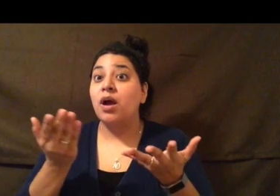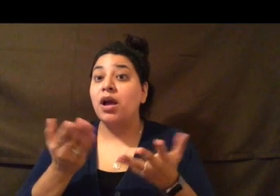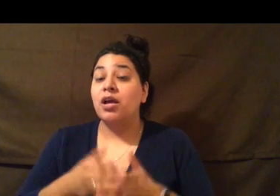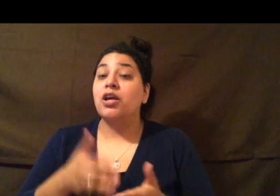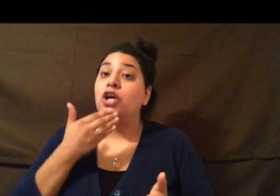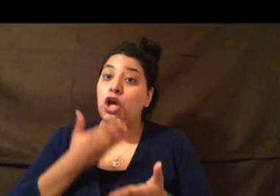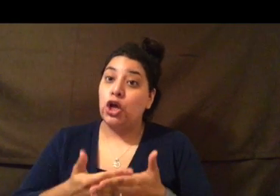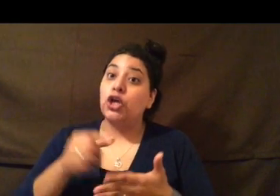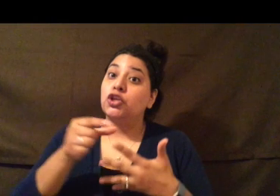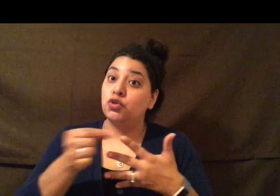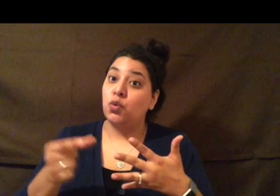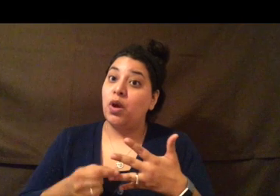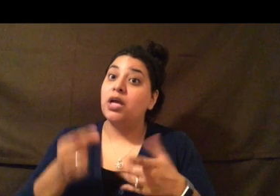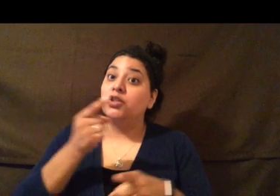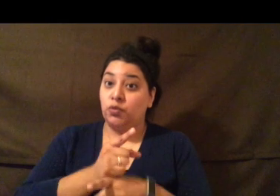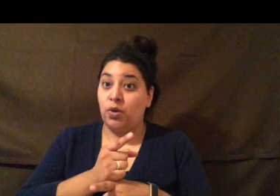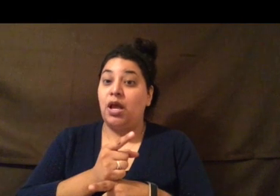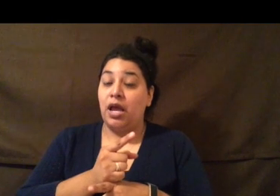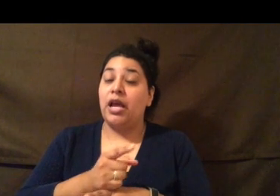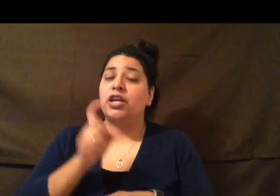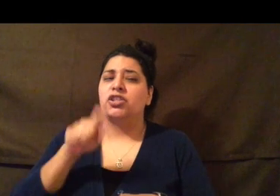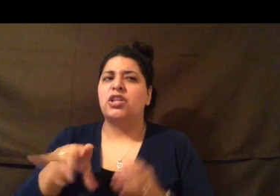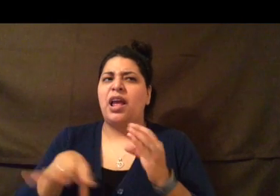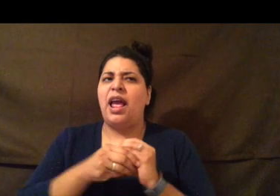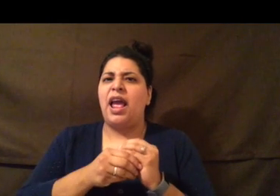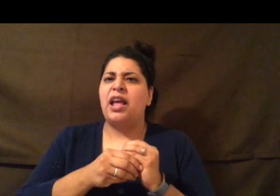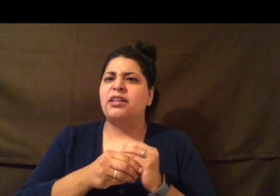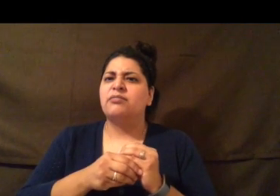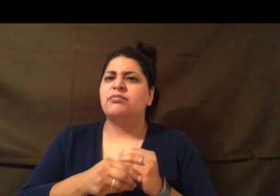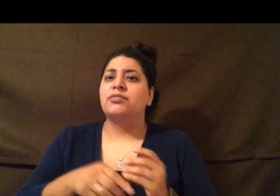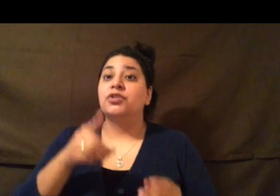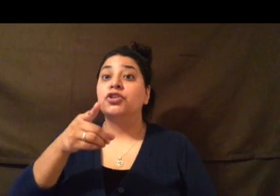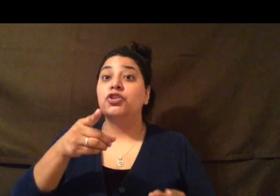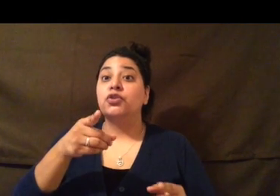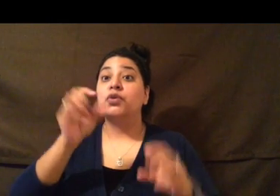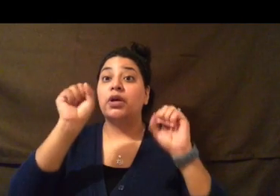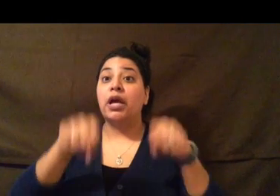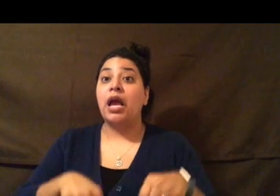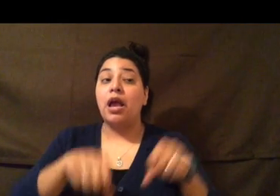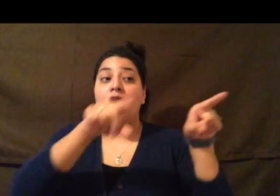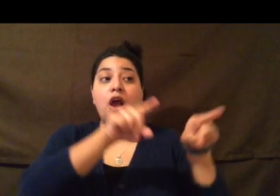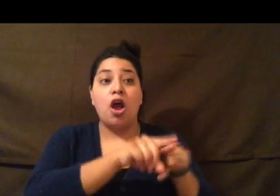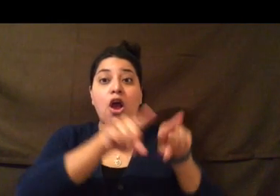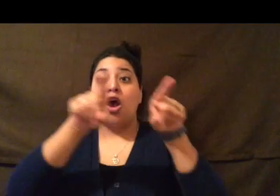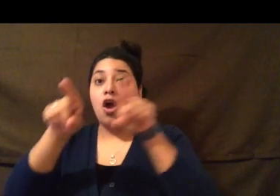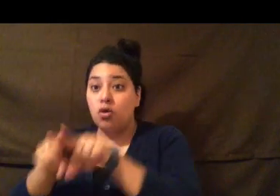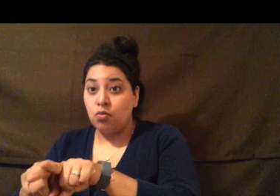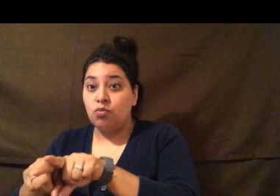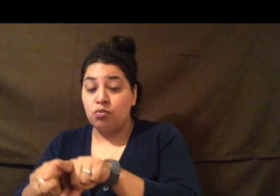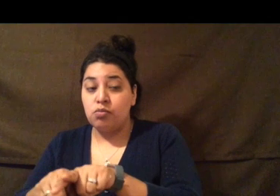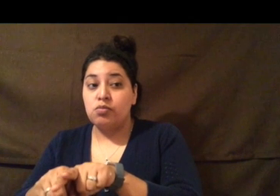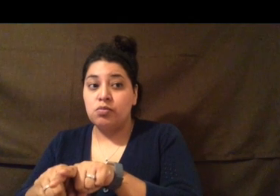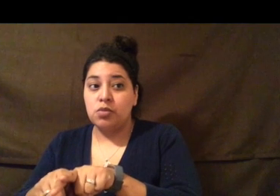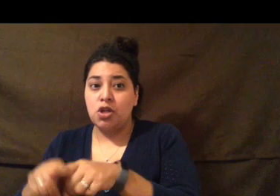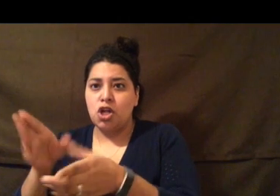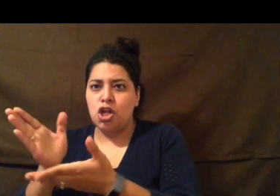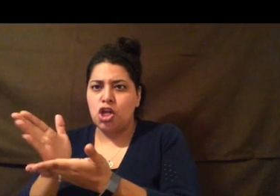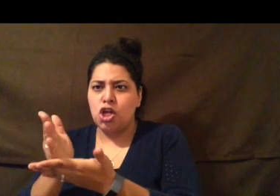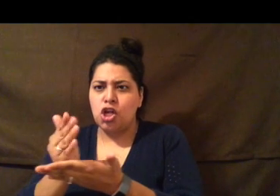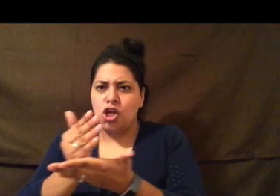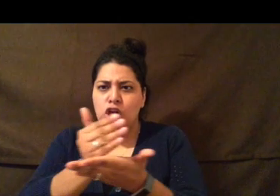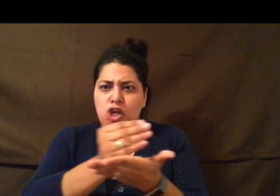by making good choices too, right? So I should add that. You can also